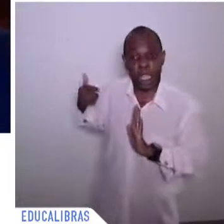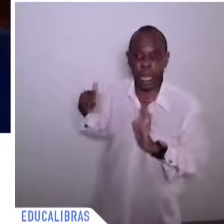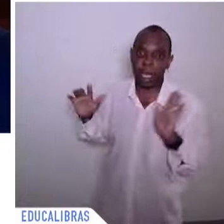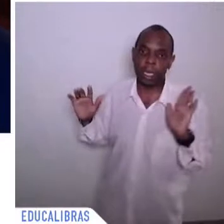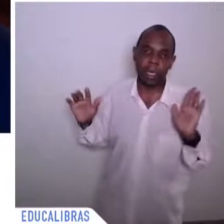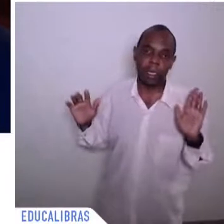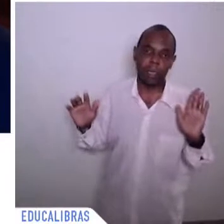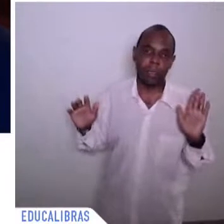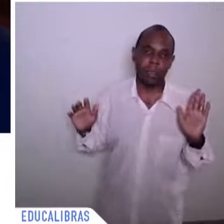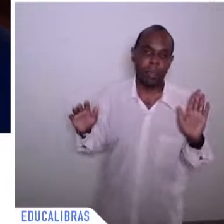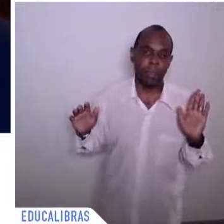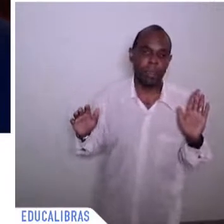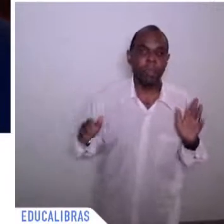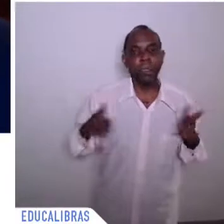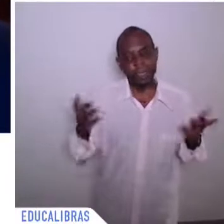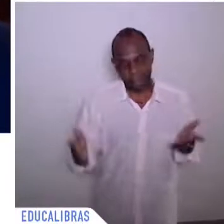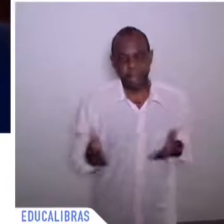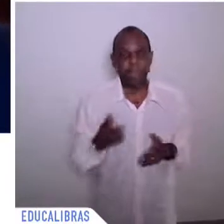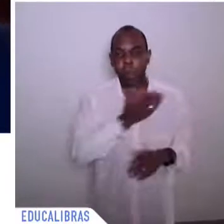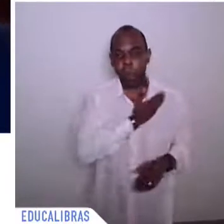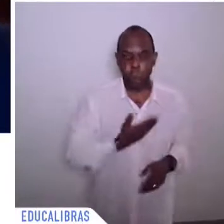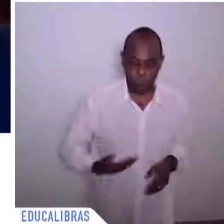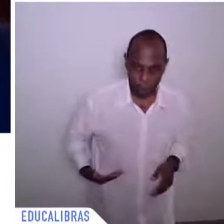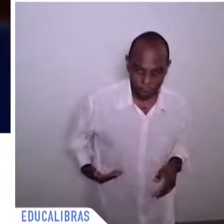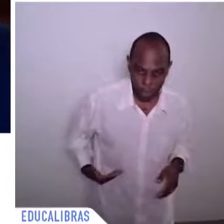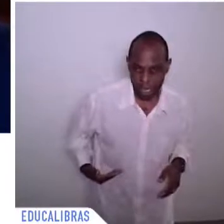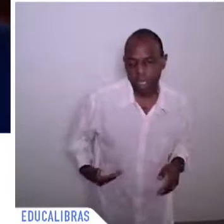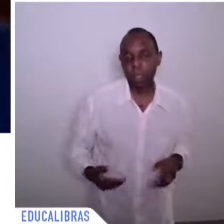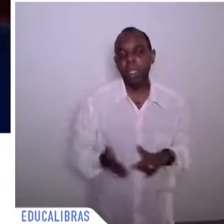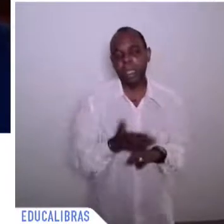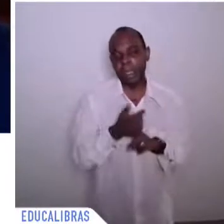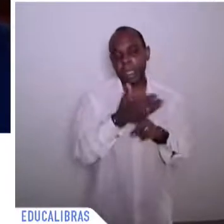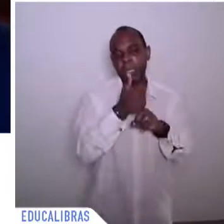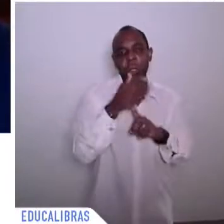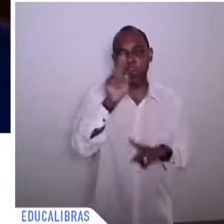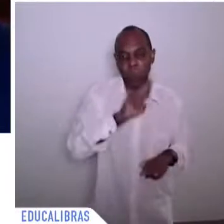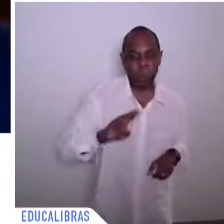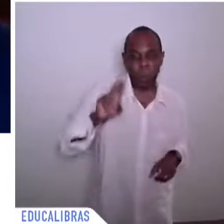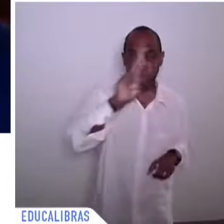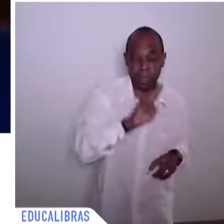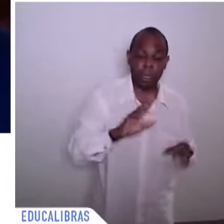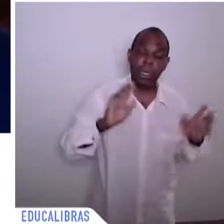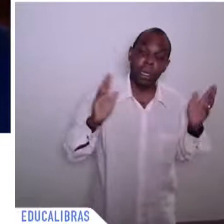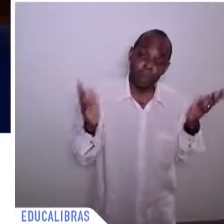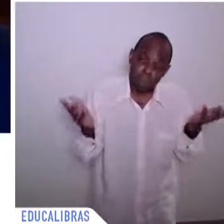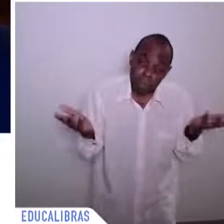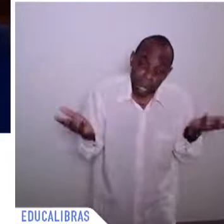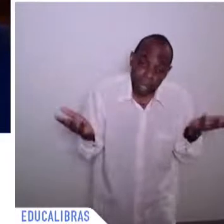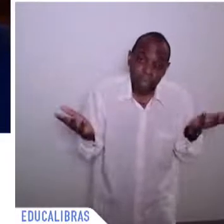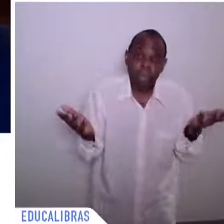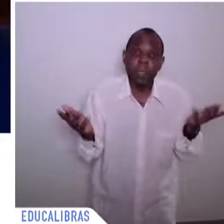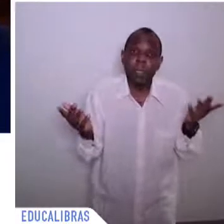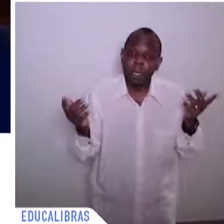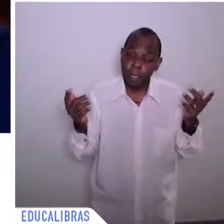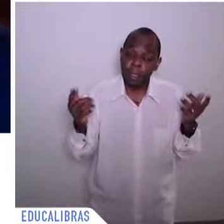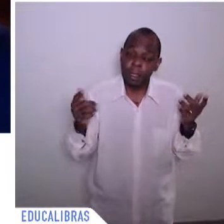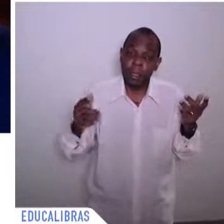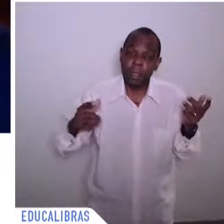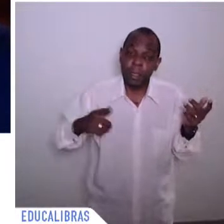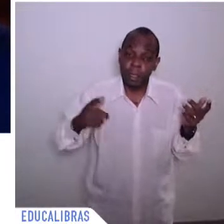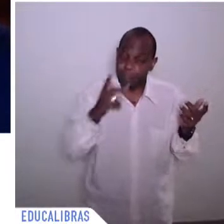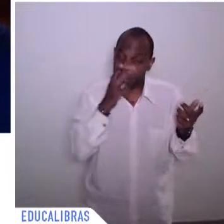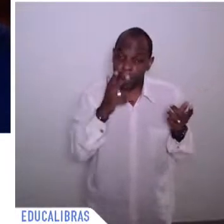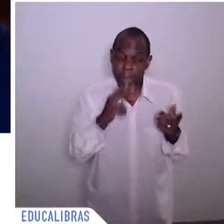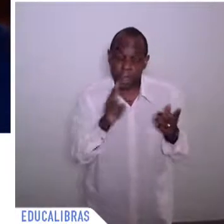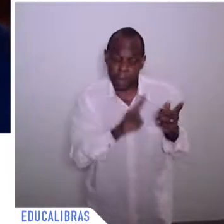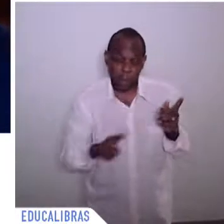measure that. And we don't think this is how governance using technology should be like. This